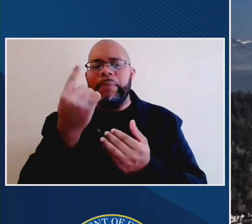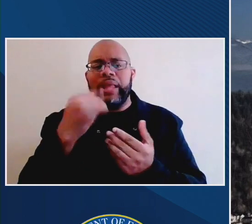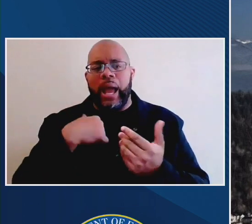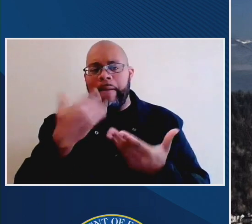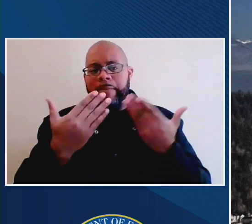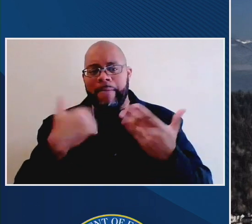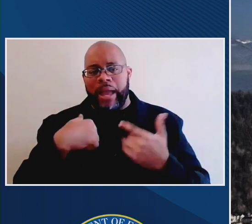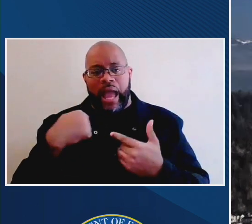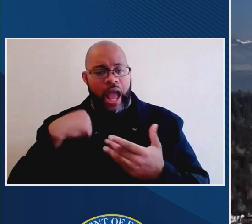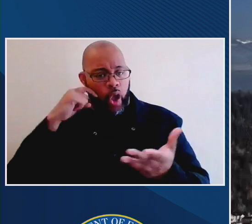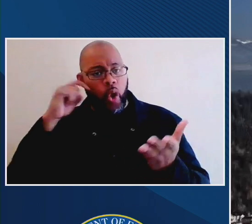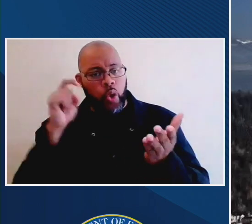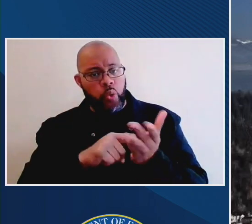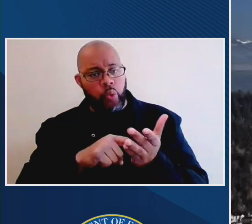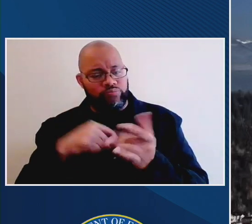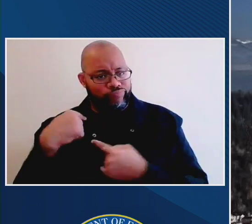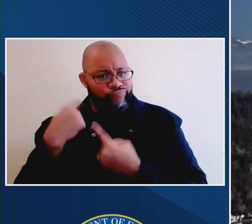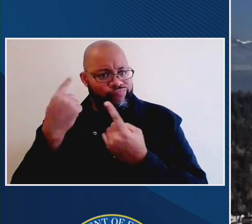committee with,